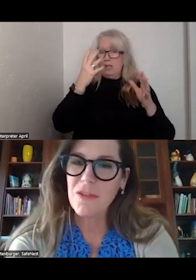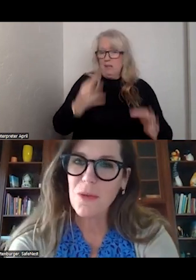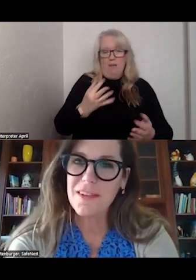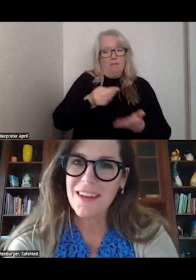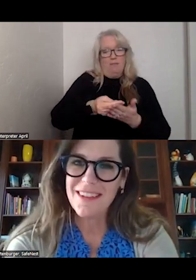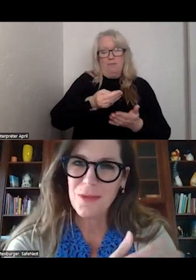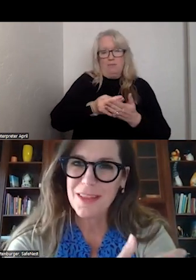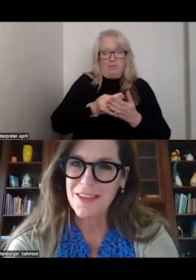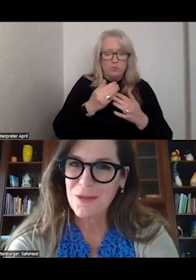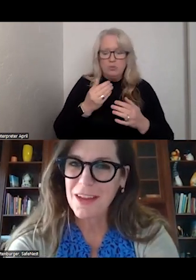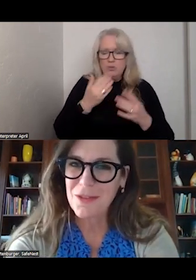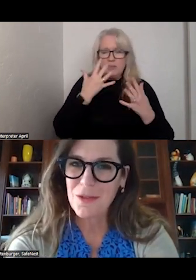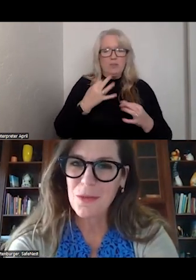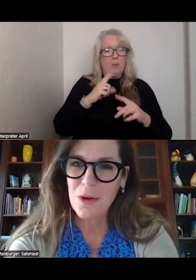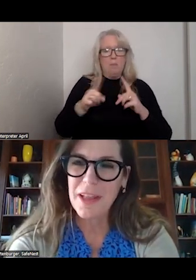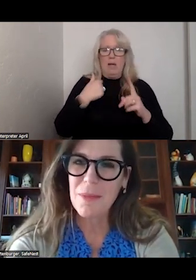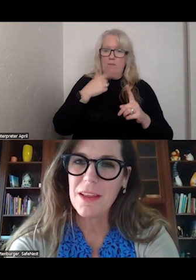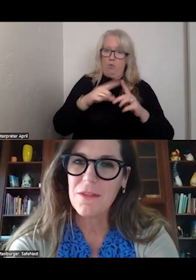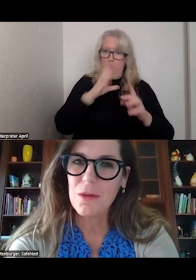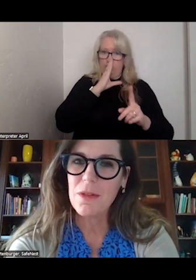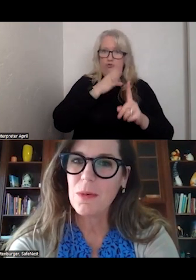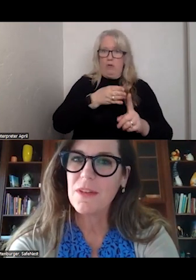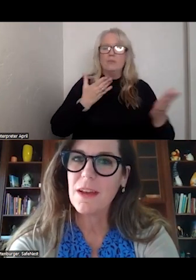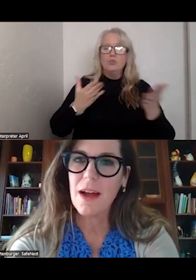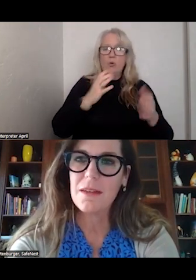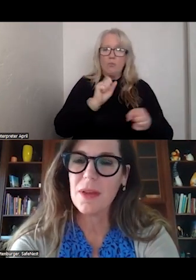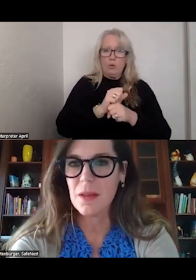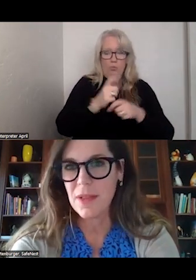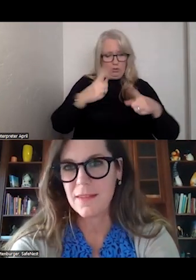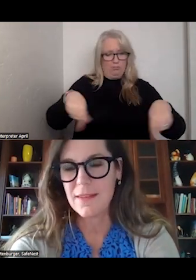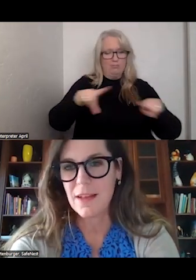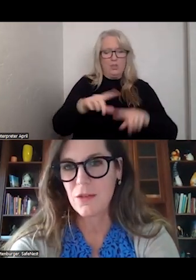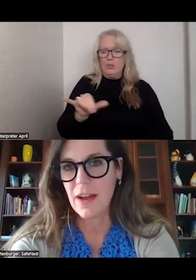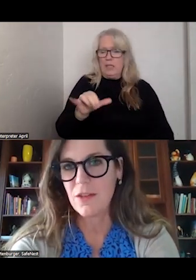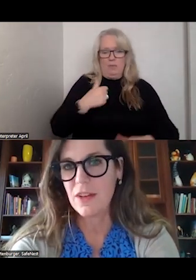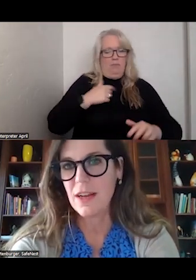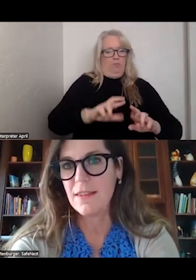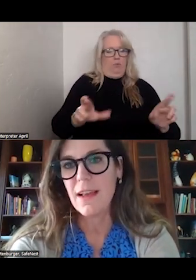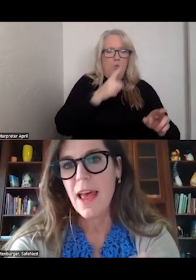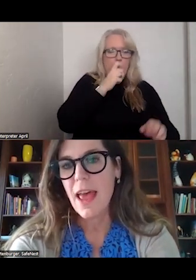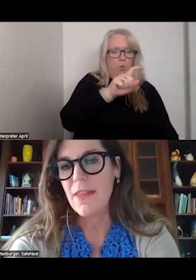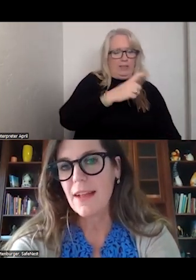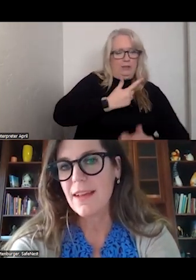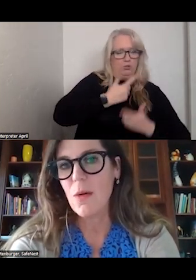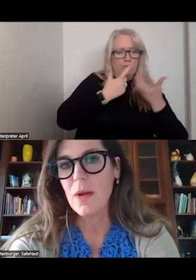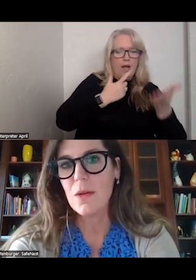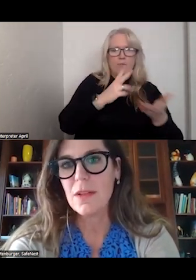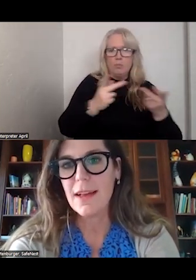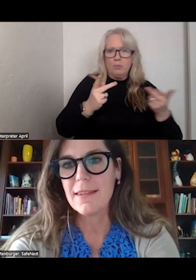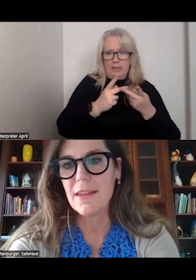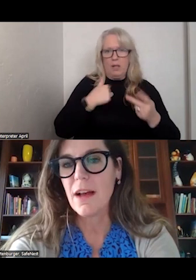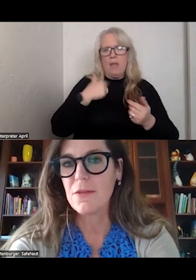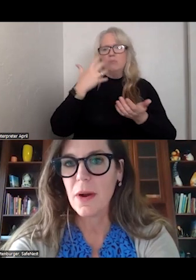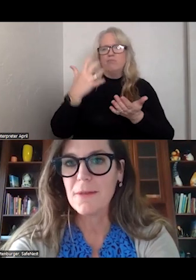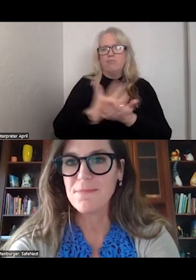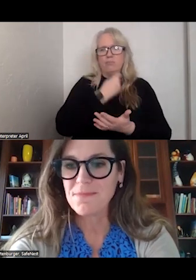it speaks to us doing this direct service work, like many of you, that we've got to be in the places that survivors need us. And that's how we